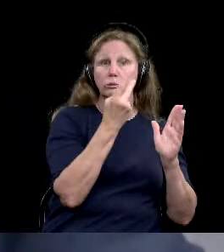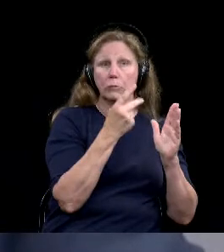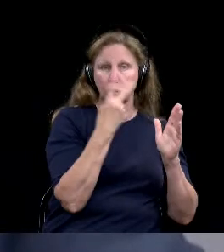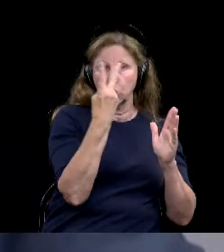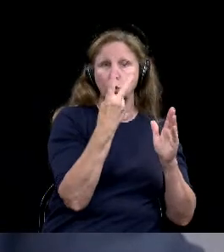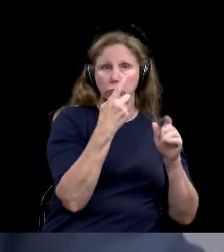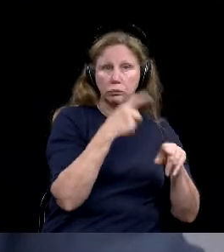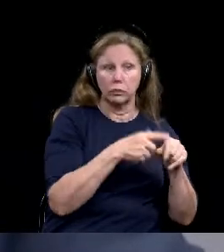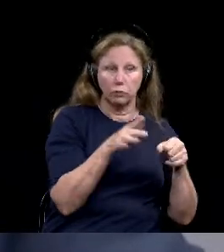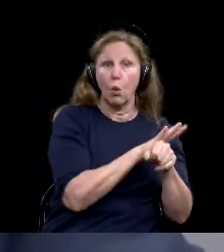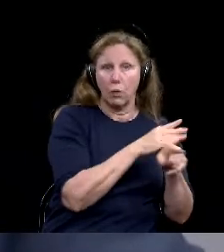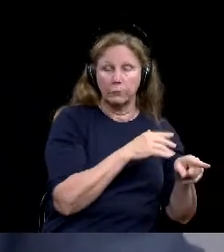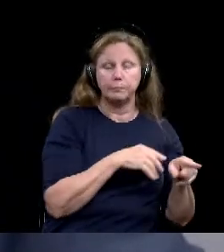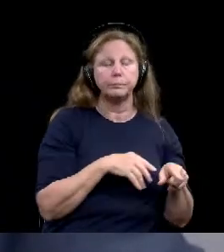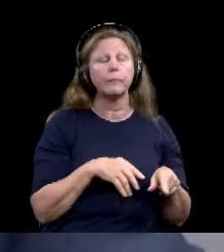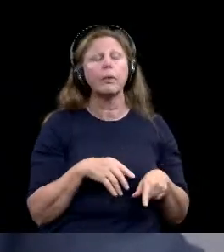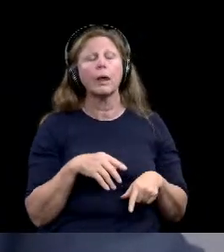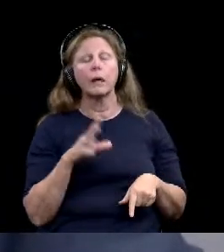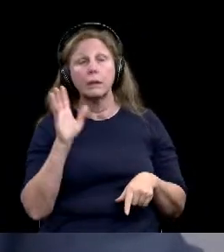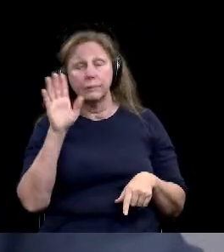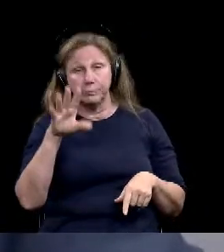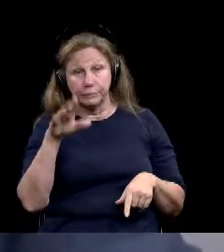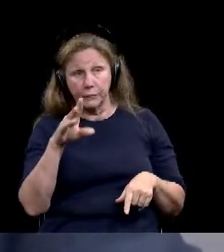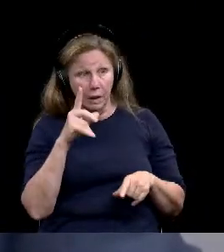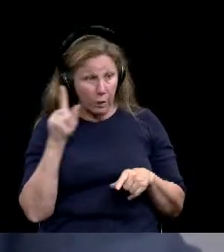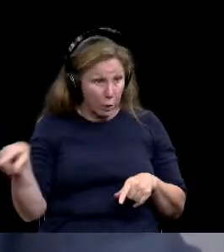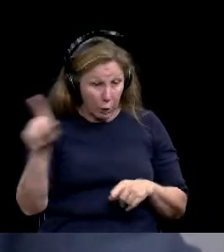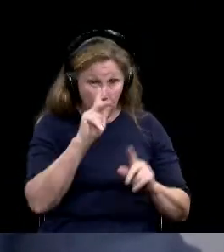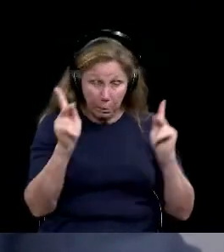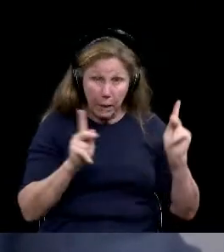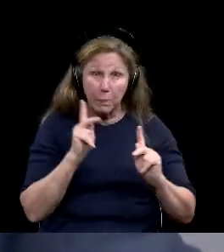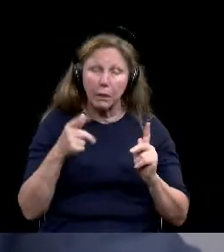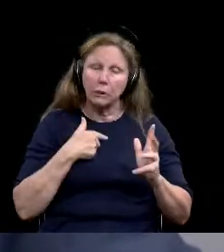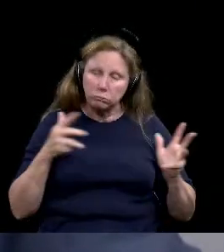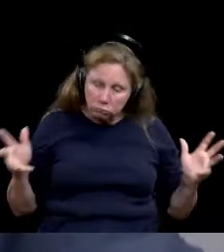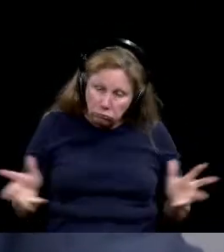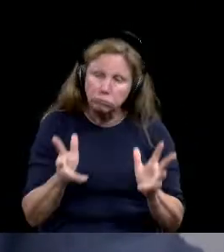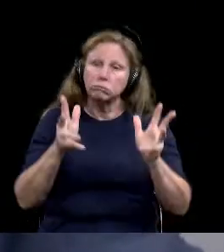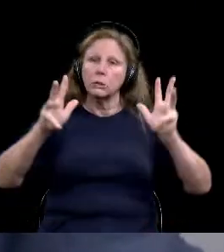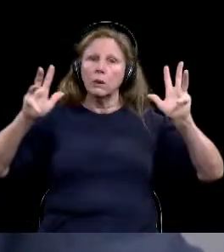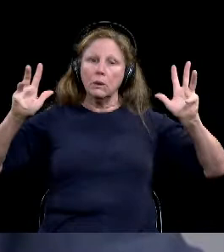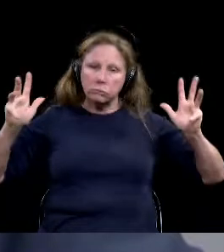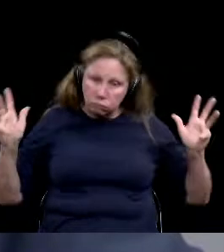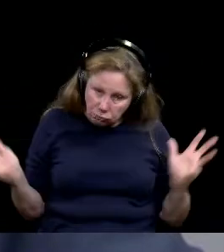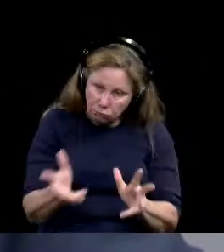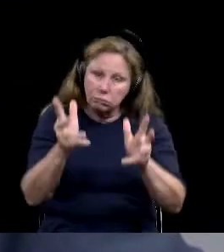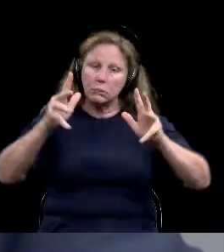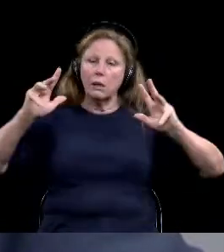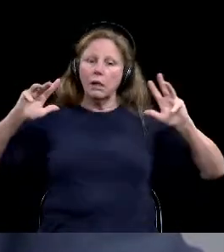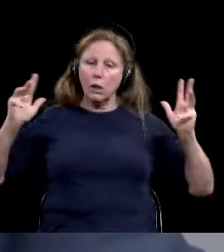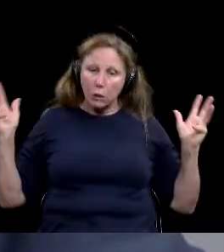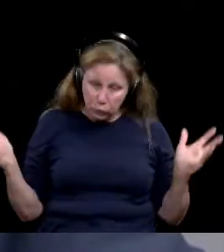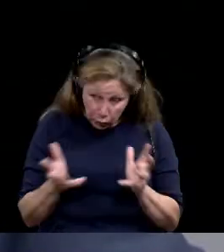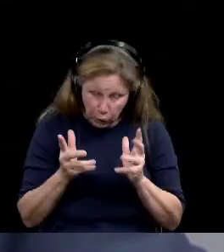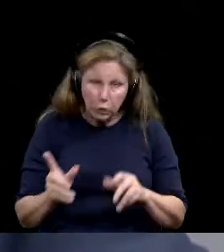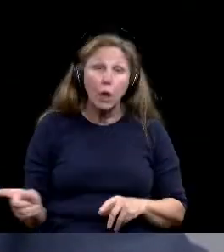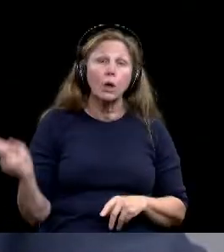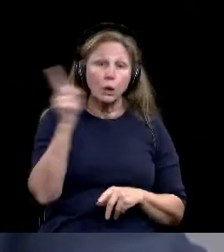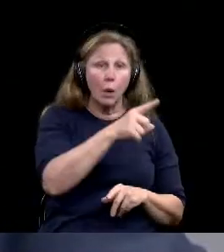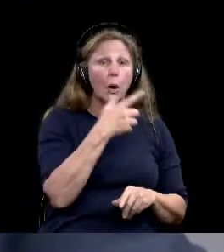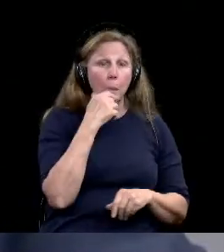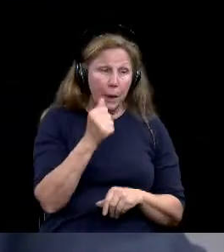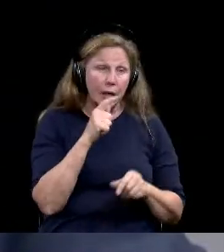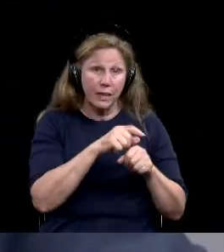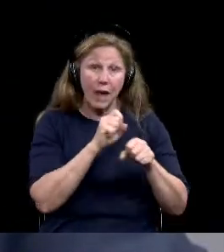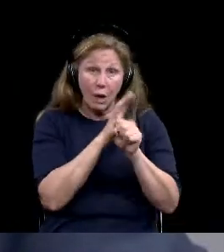COVID vaccine is the best tool to protect yourself from COVID-19, as well as your family and your community.